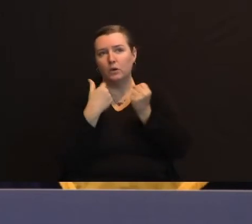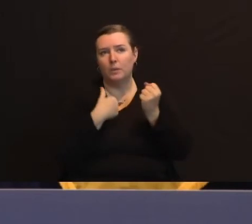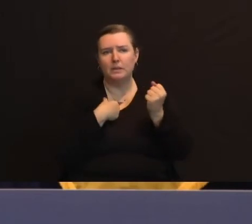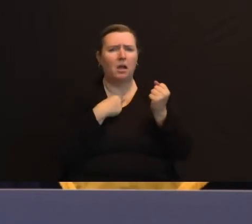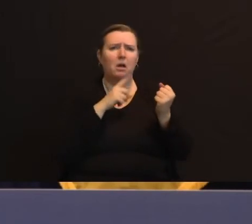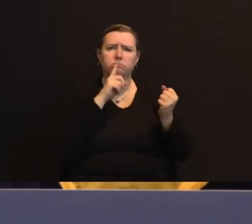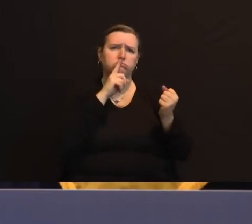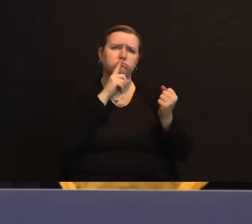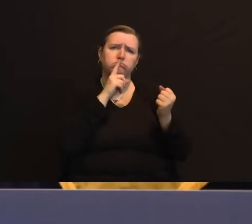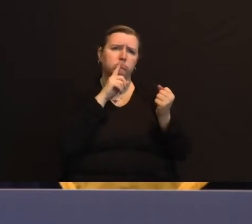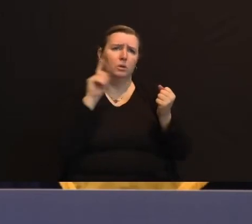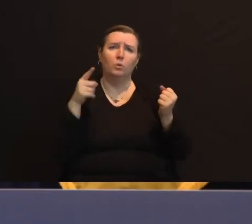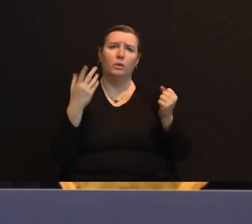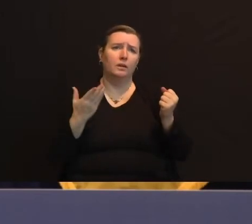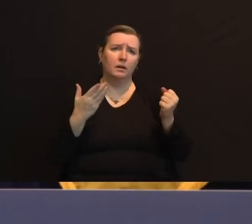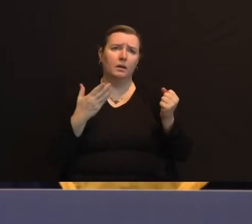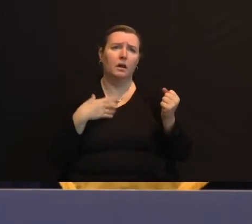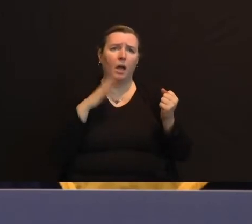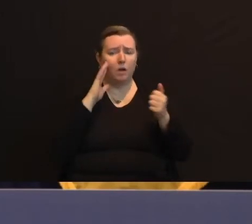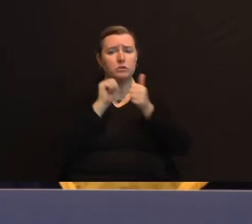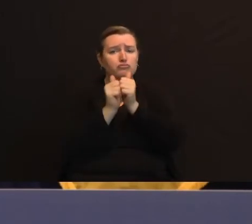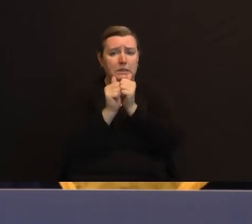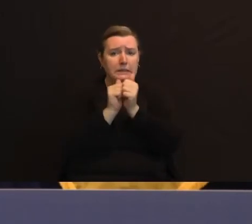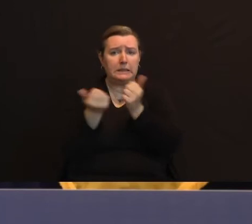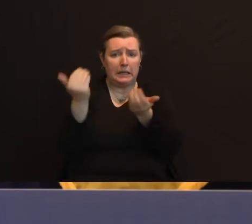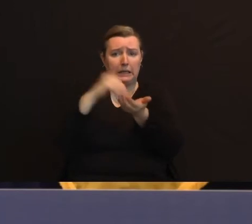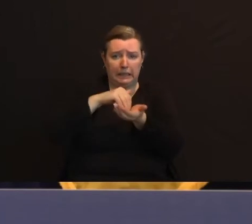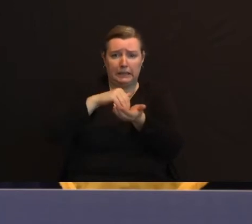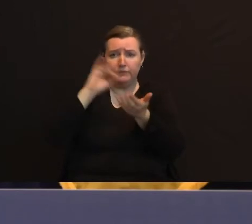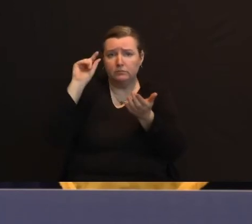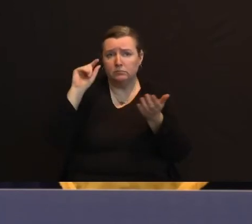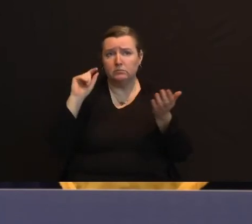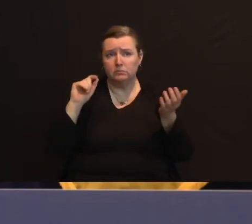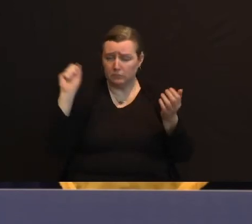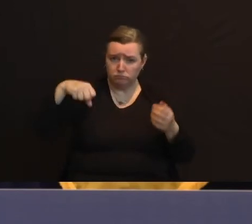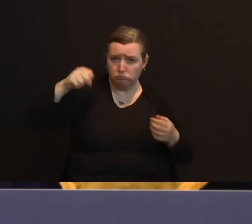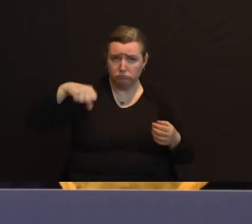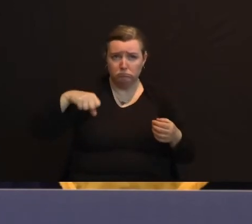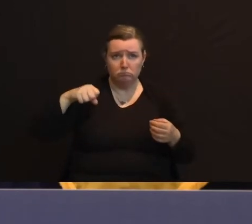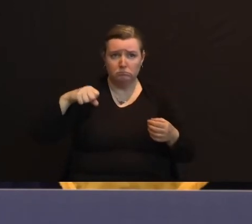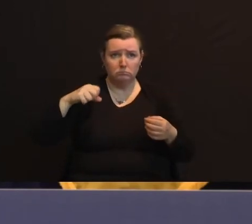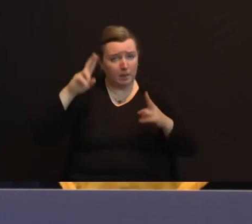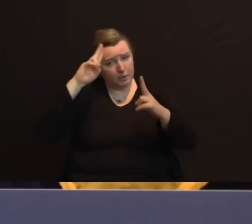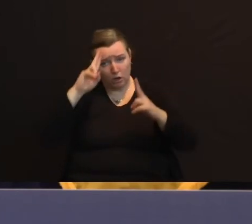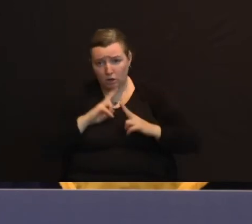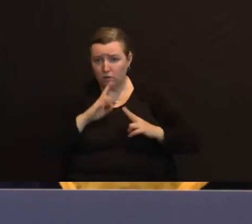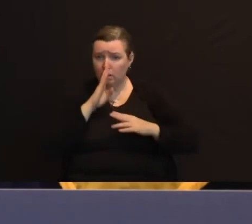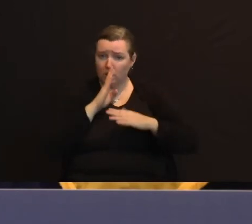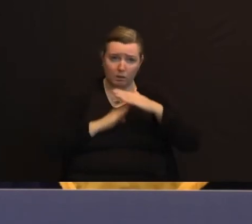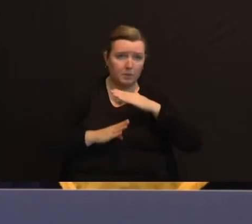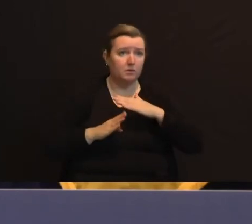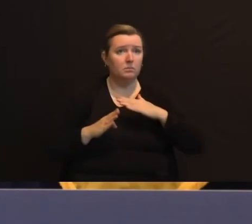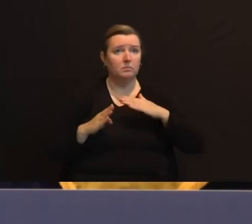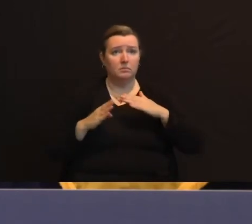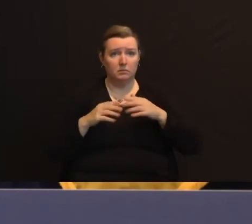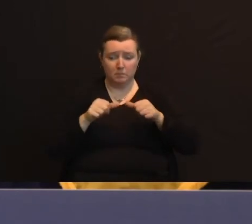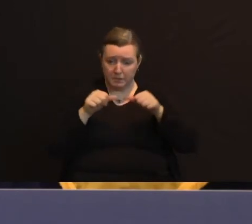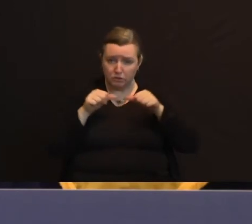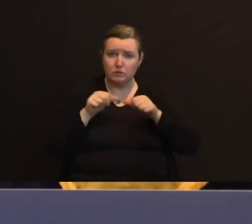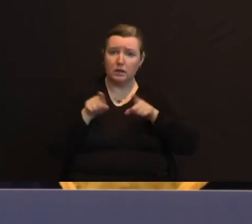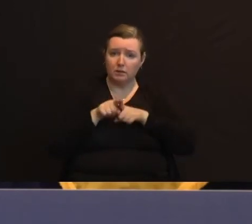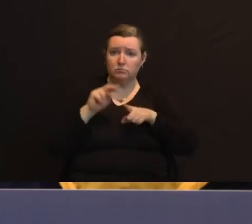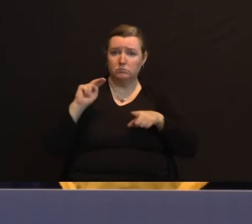I'm running again. I'm enthusiastically doing so. I'm incredibly honored and humbled to hold this position, and I'm going to seek